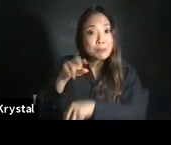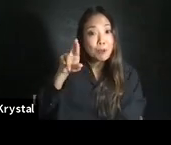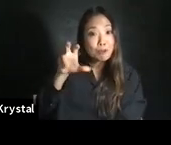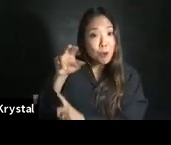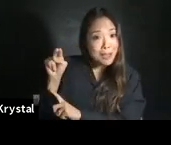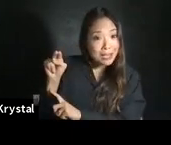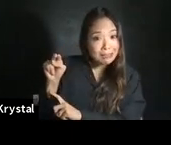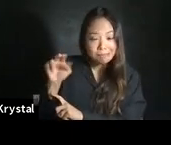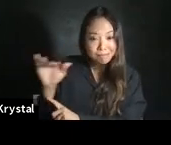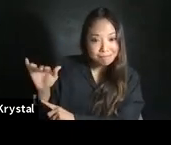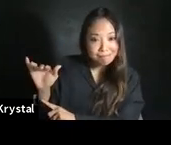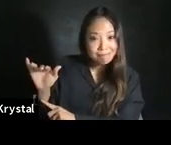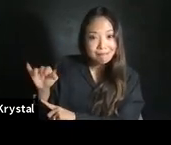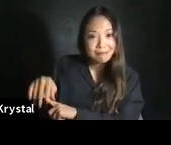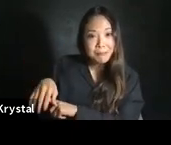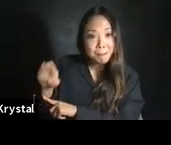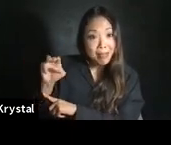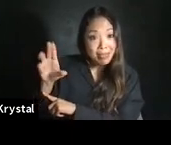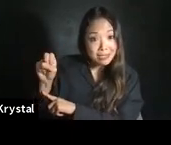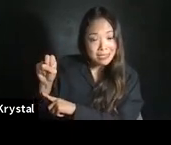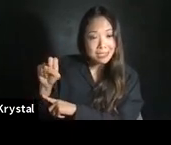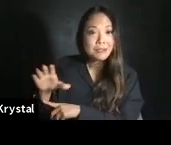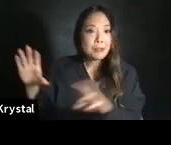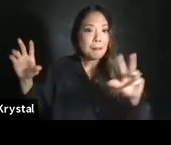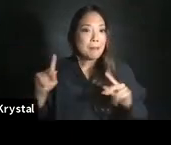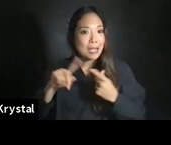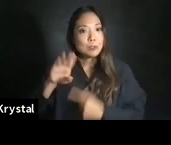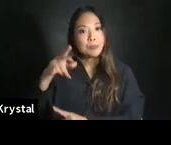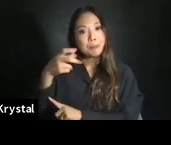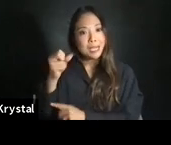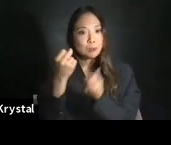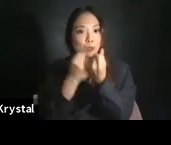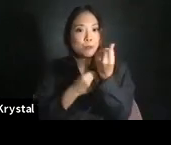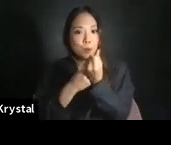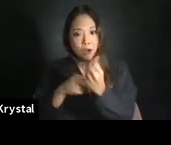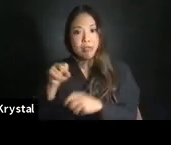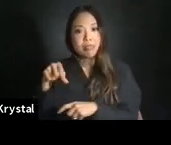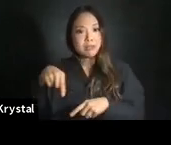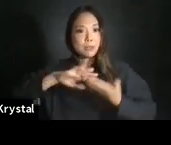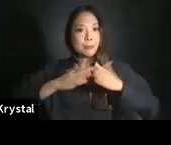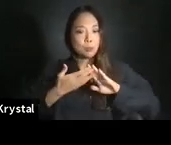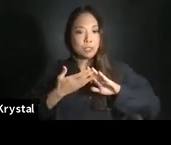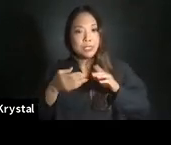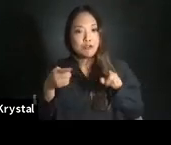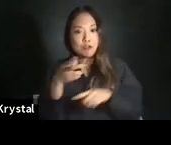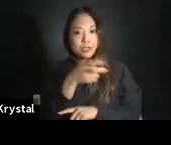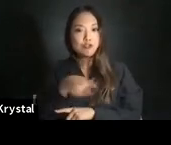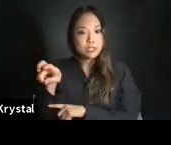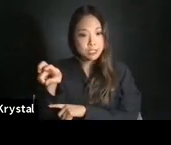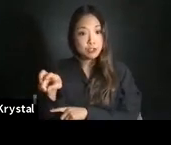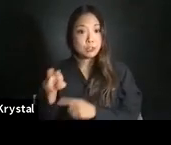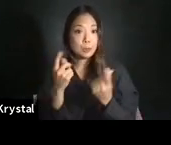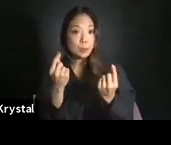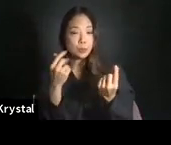temporarily returned to bps to support the mission hill community during this time of transition through classroom observation and